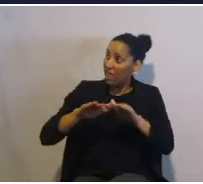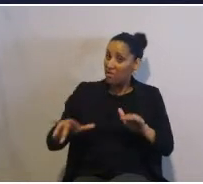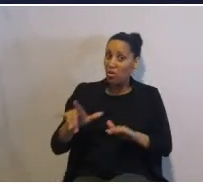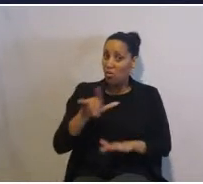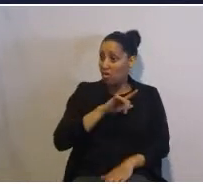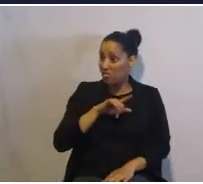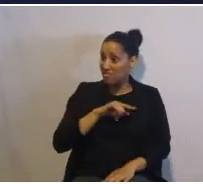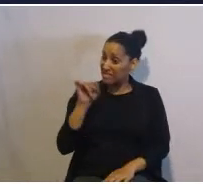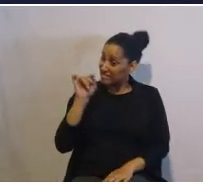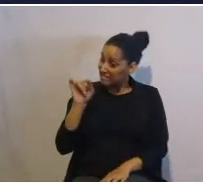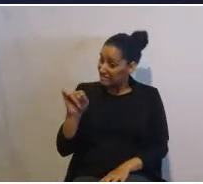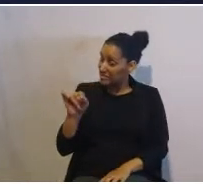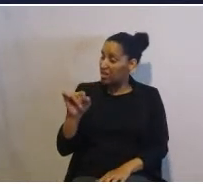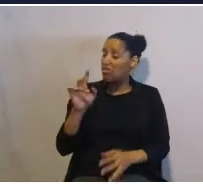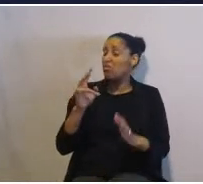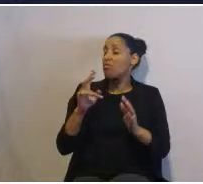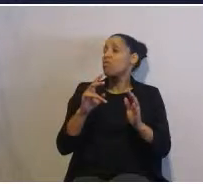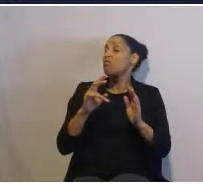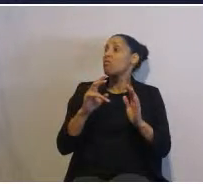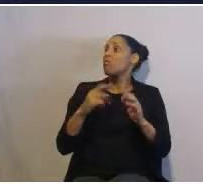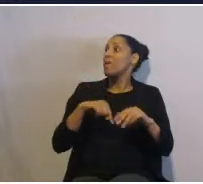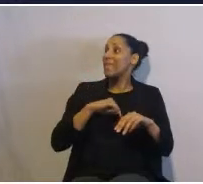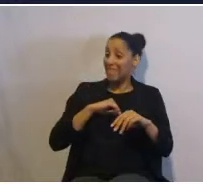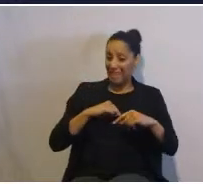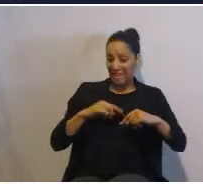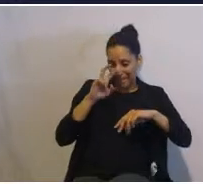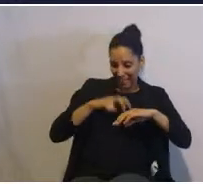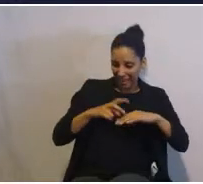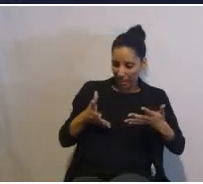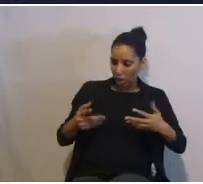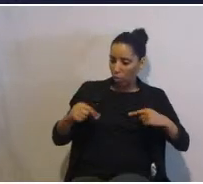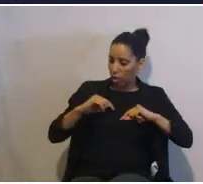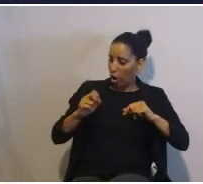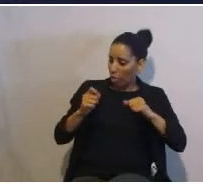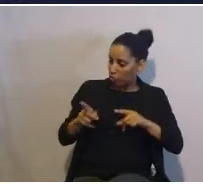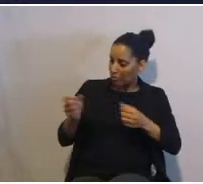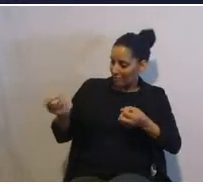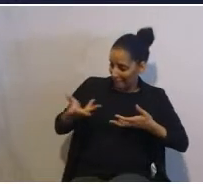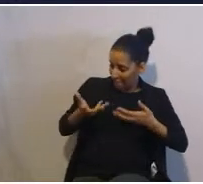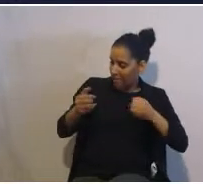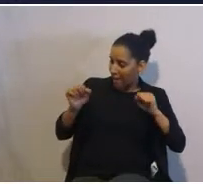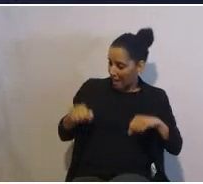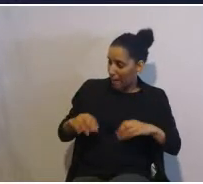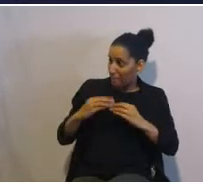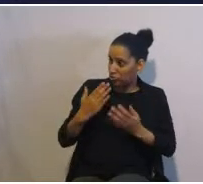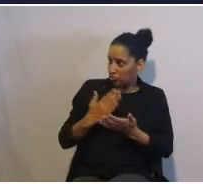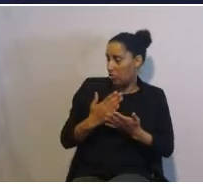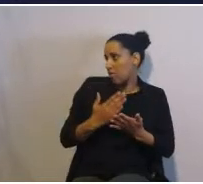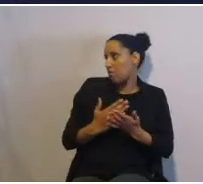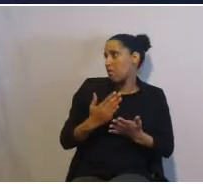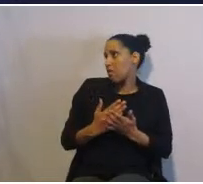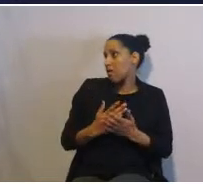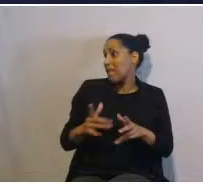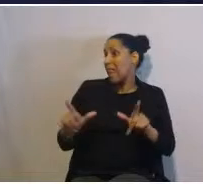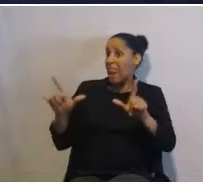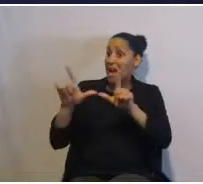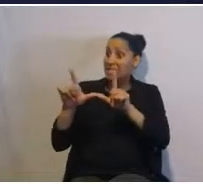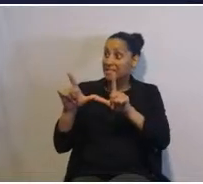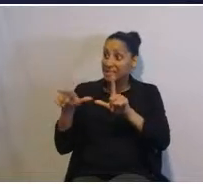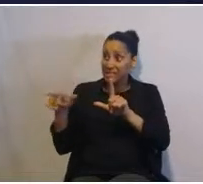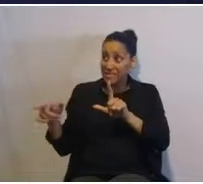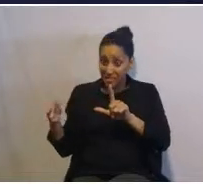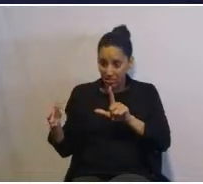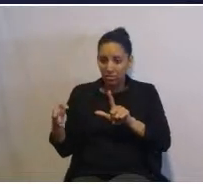that's what the regulator needs. And this gives us an opportunity as a regulator to make sure that the licensee gets to